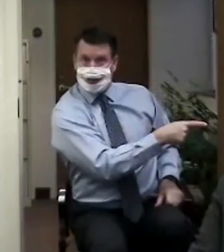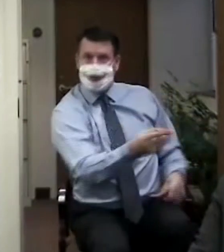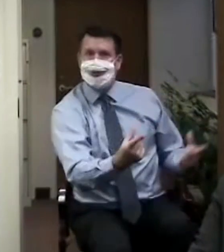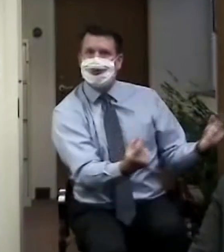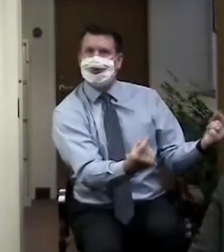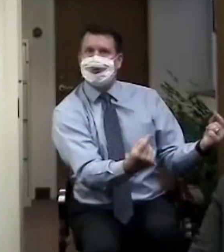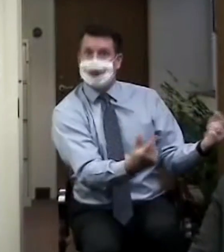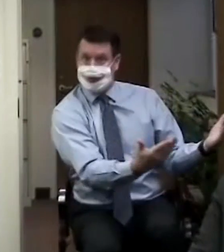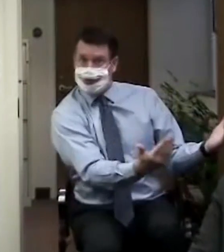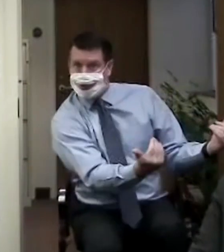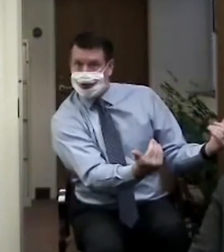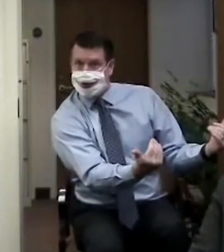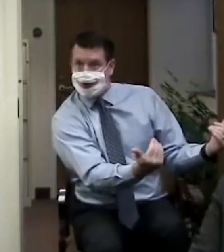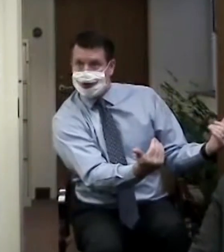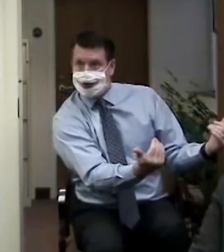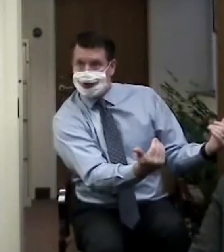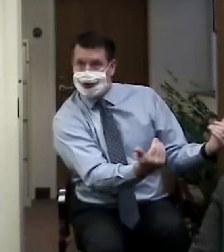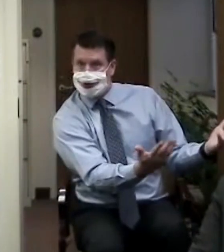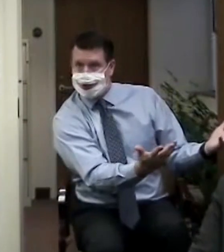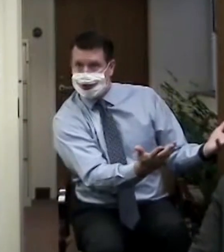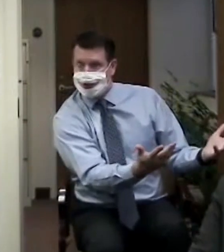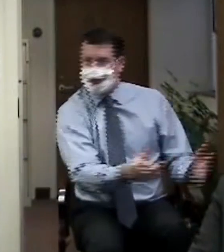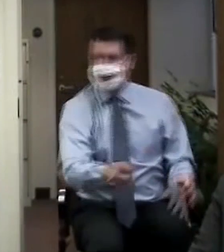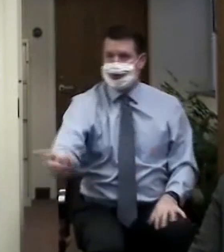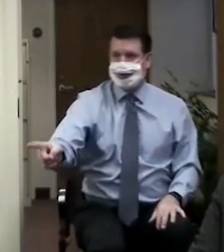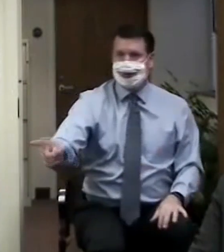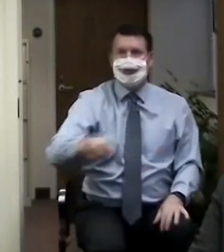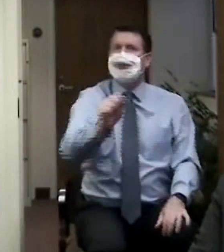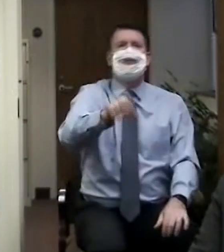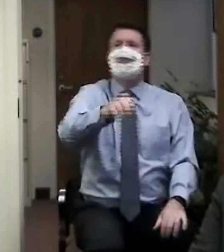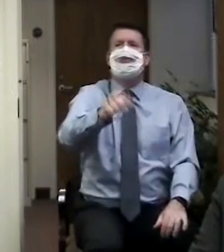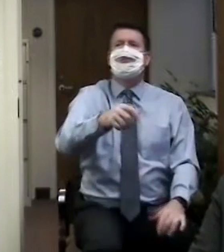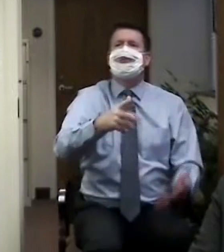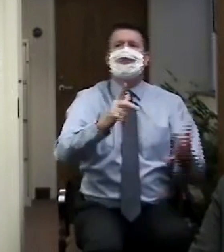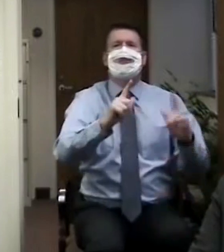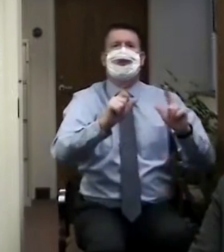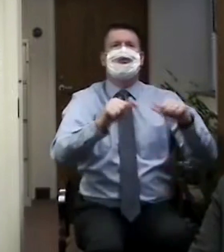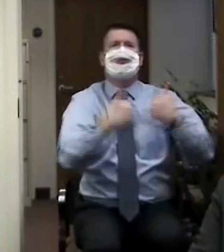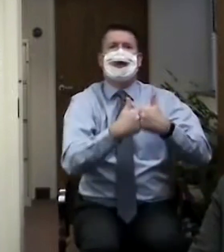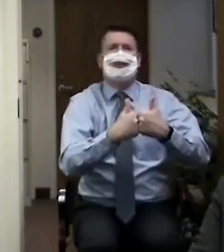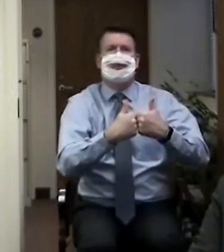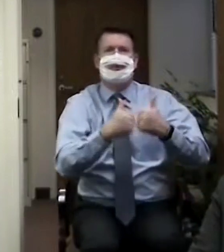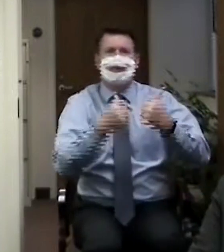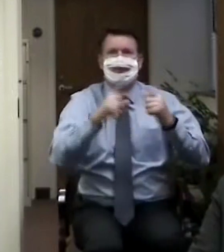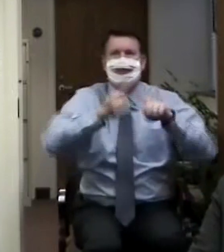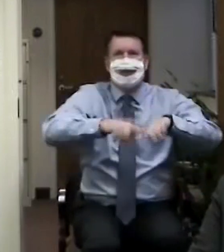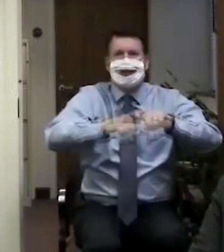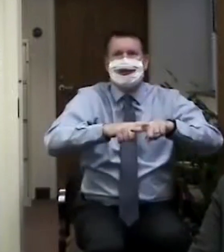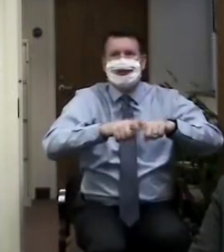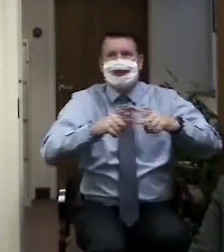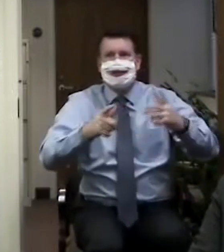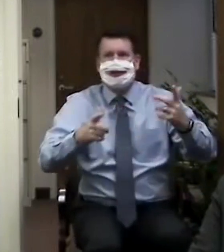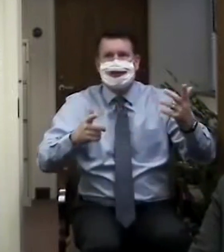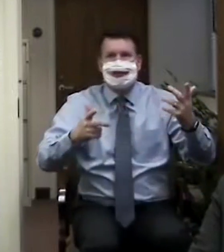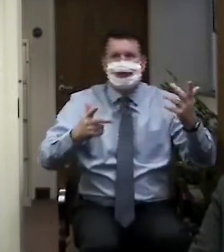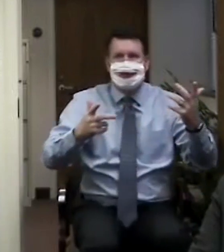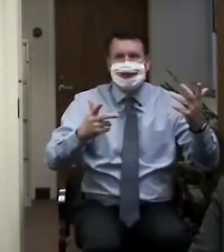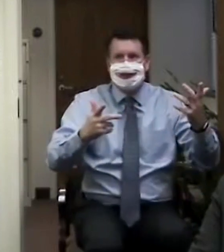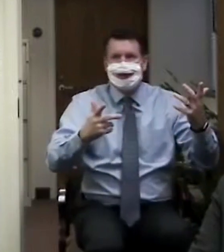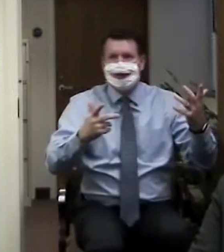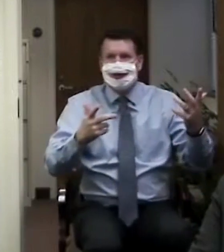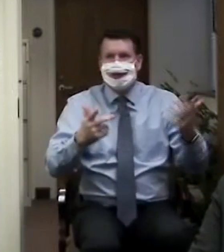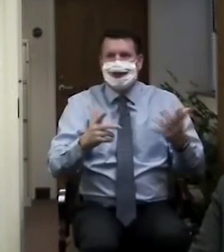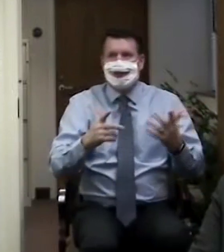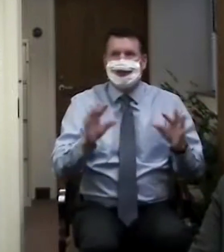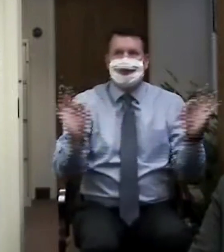continuing to practice social distancing. Once again, this goes back to the public and what a great job they've done so far. Every time